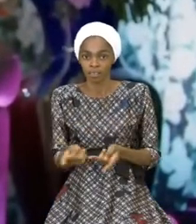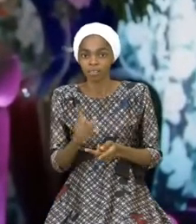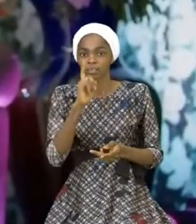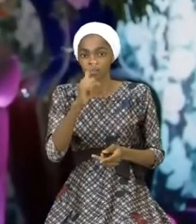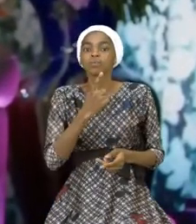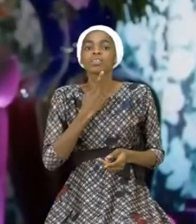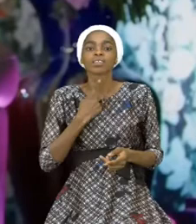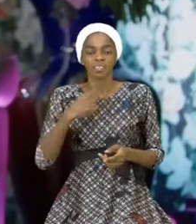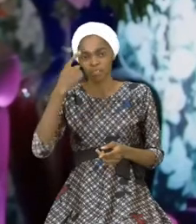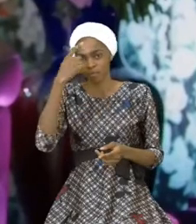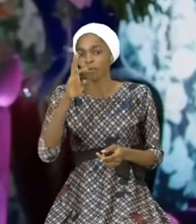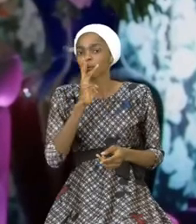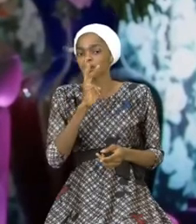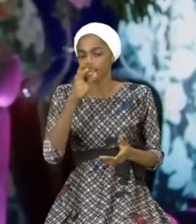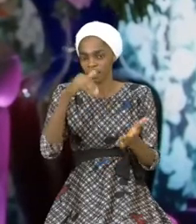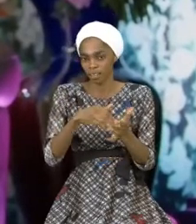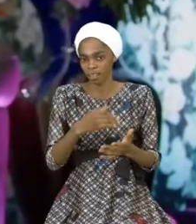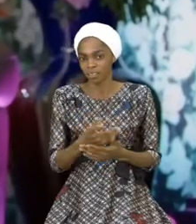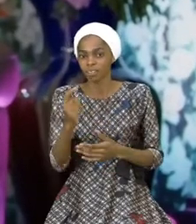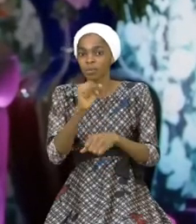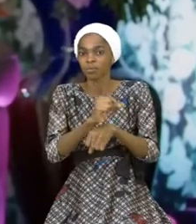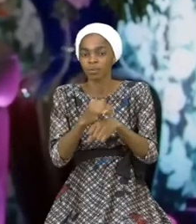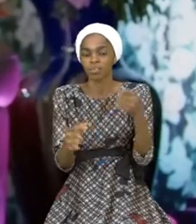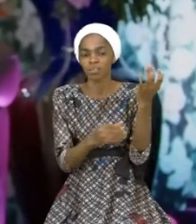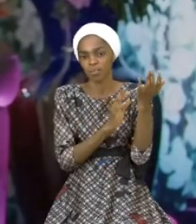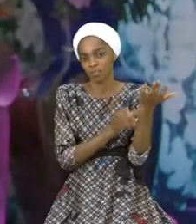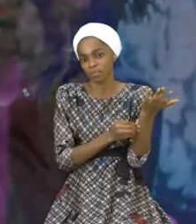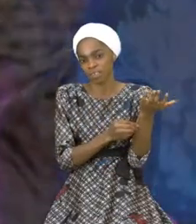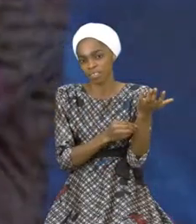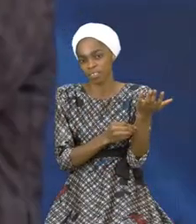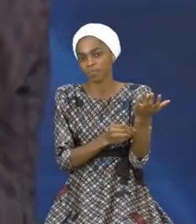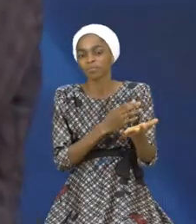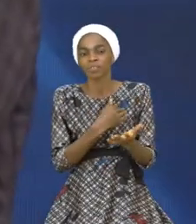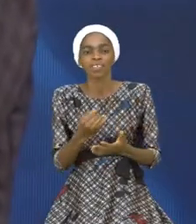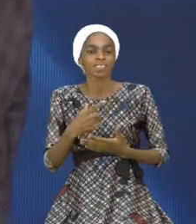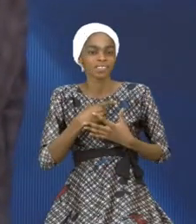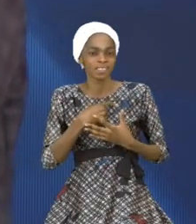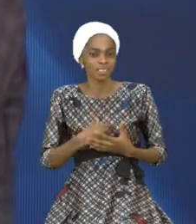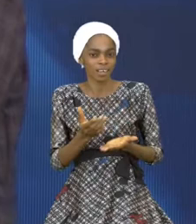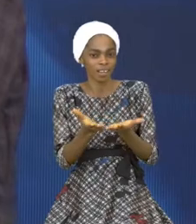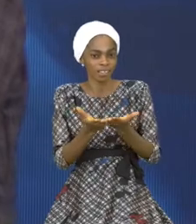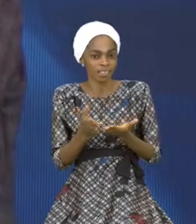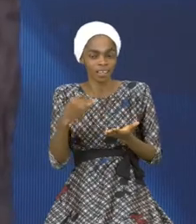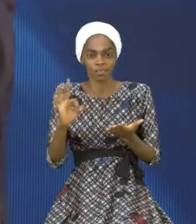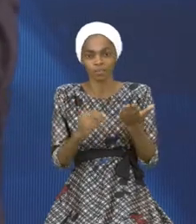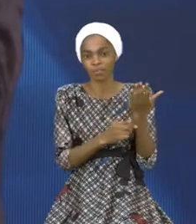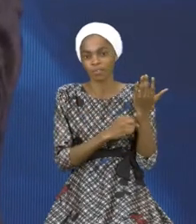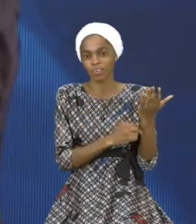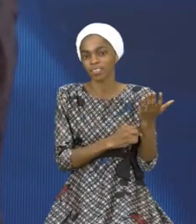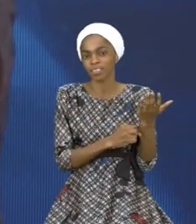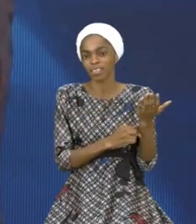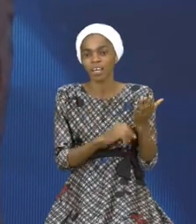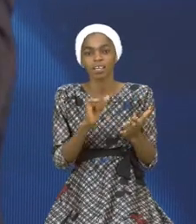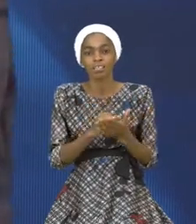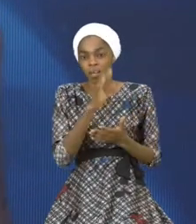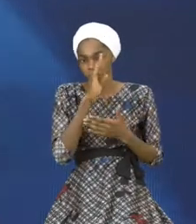that again. The works of the flesh and the desires of the flesh that have been